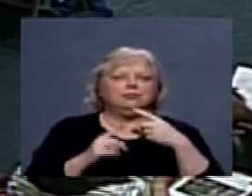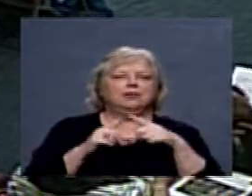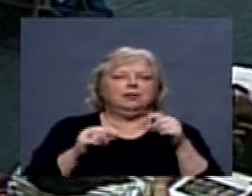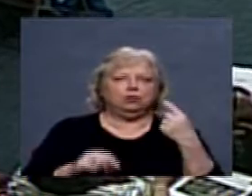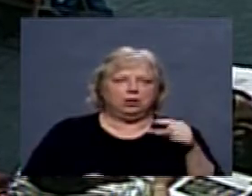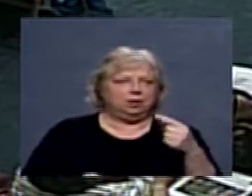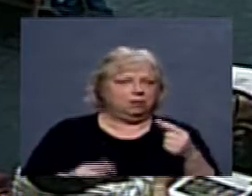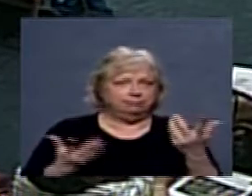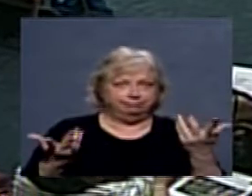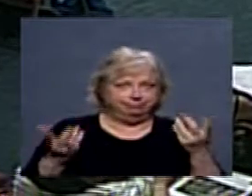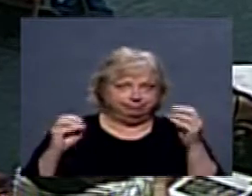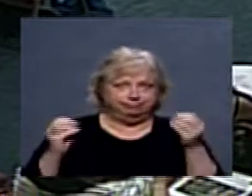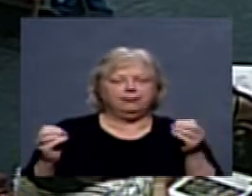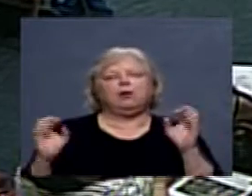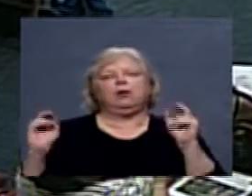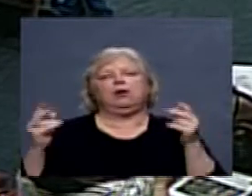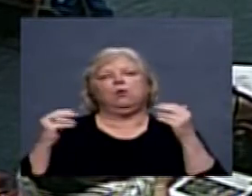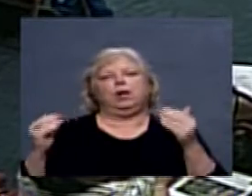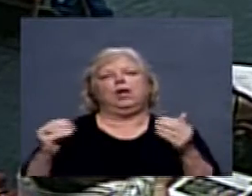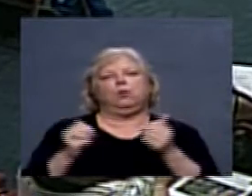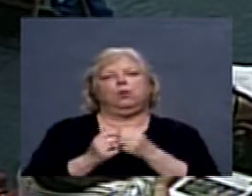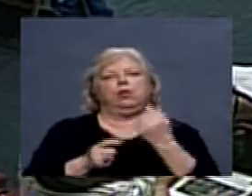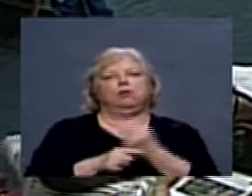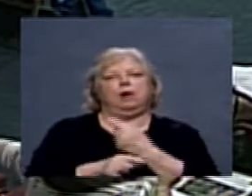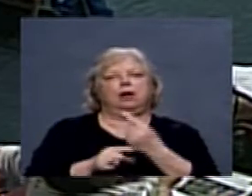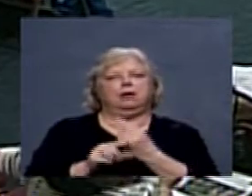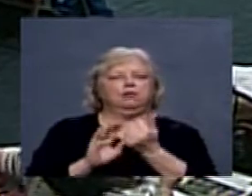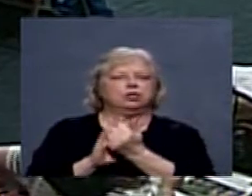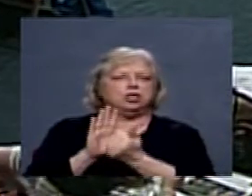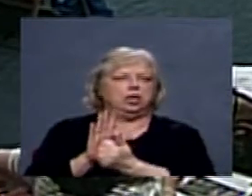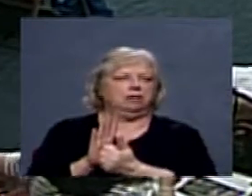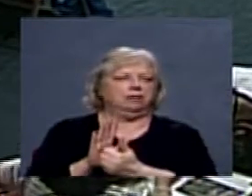started on the regular agenda.